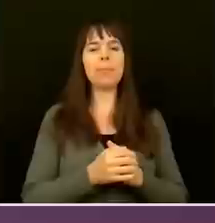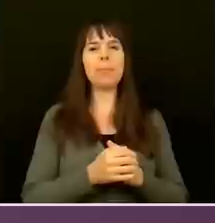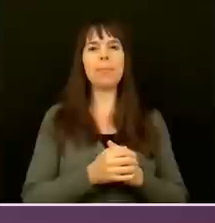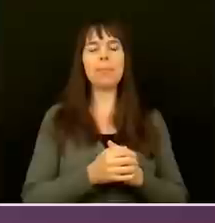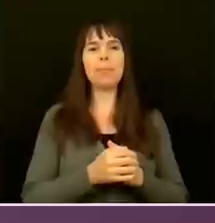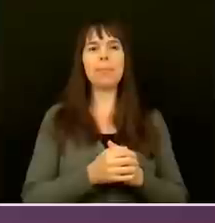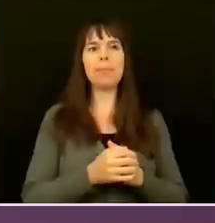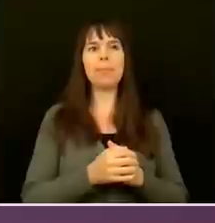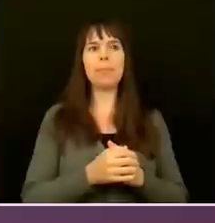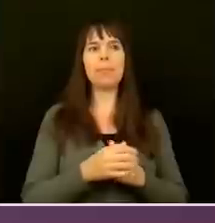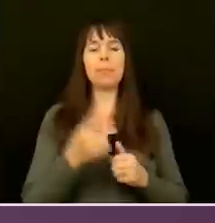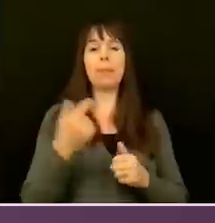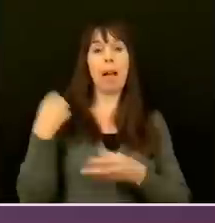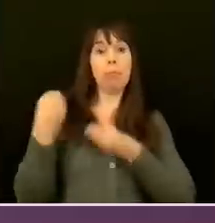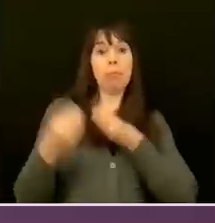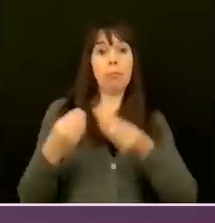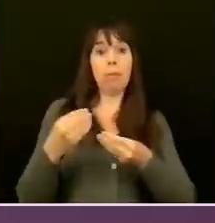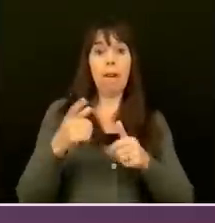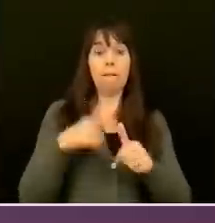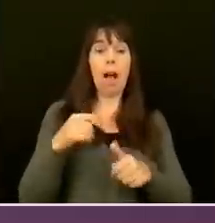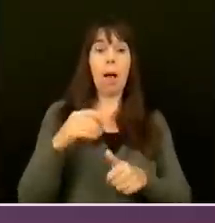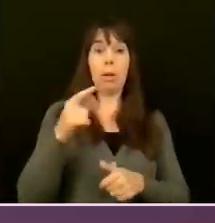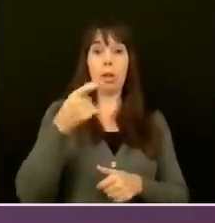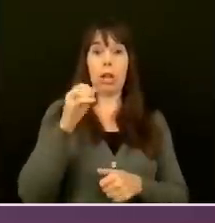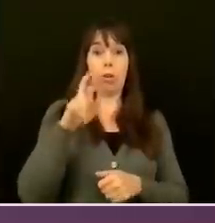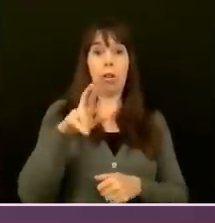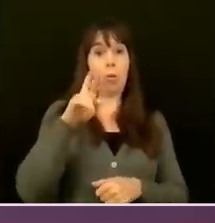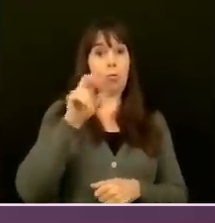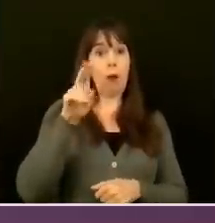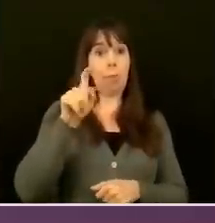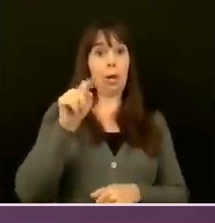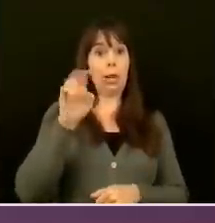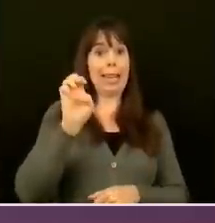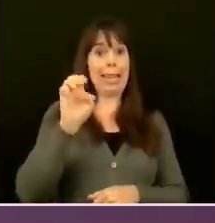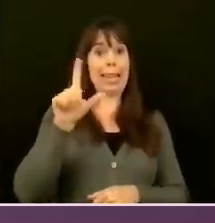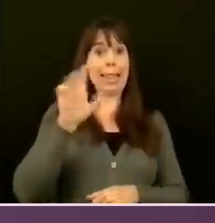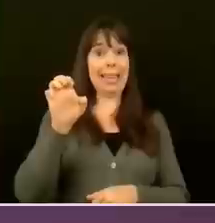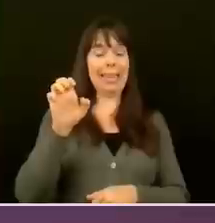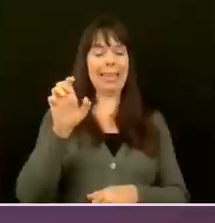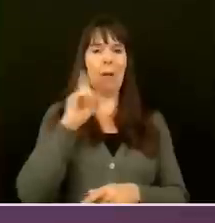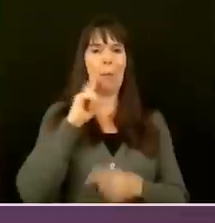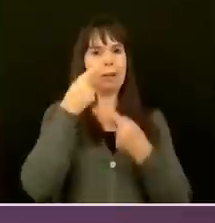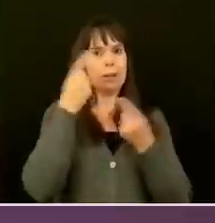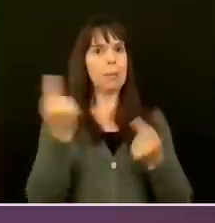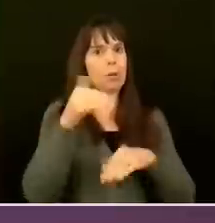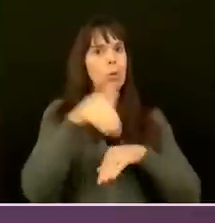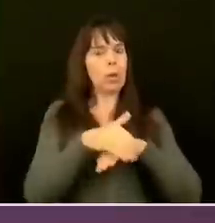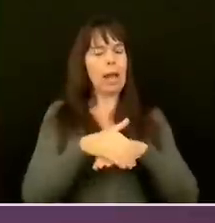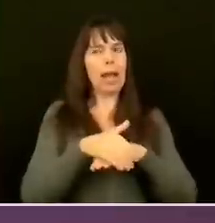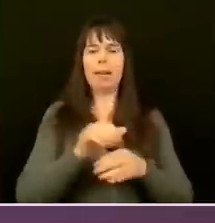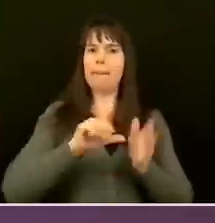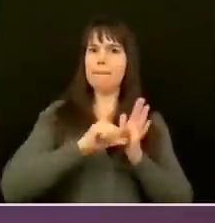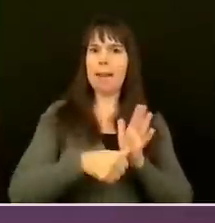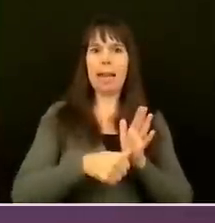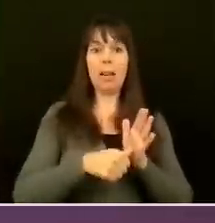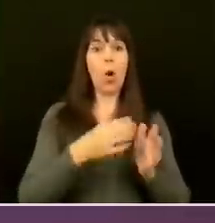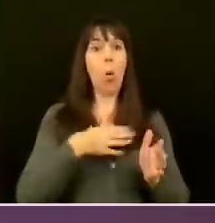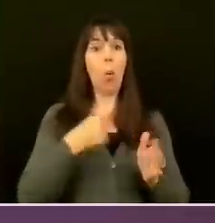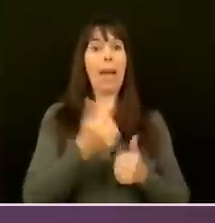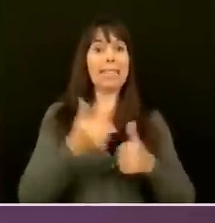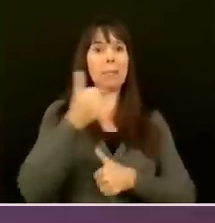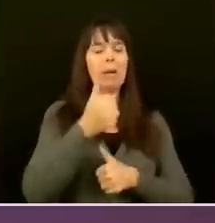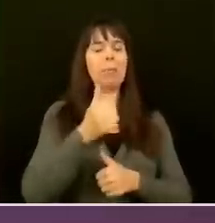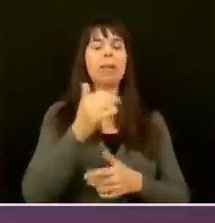of Confederate General Robert E. Lee, and I want to say something tonight emphatically and unequivocally that white supremacy is